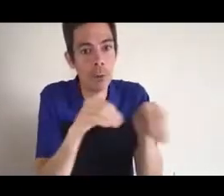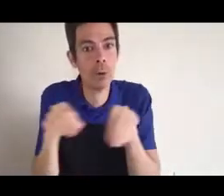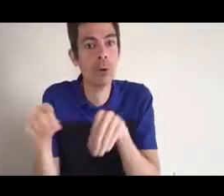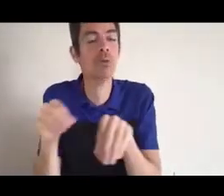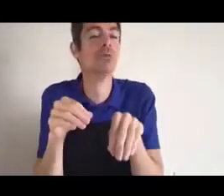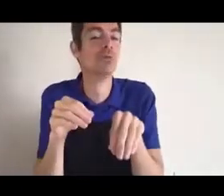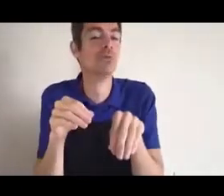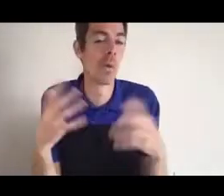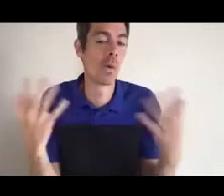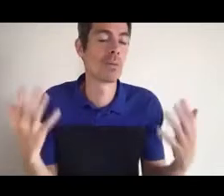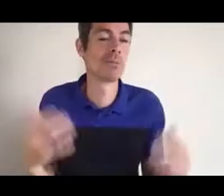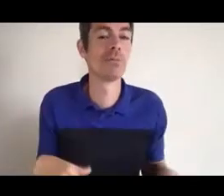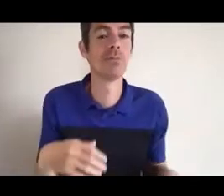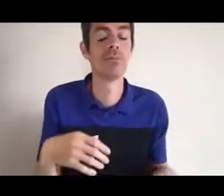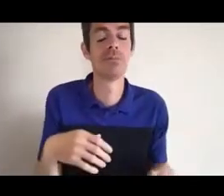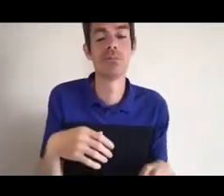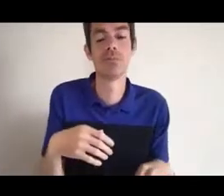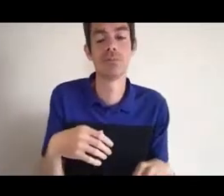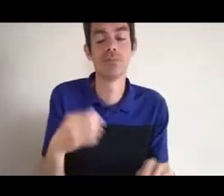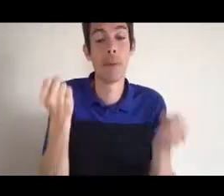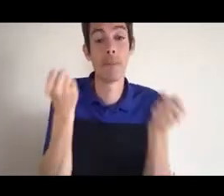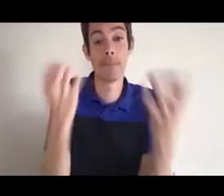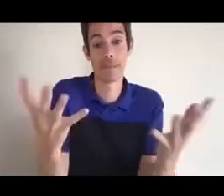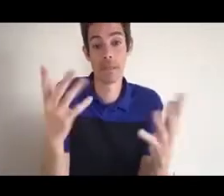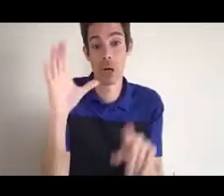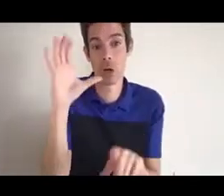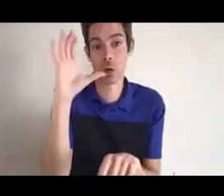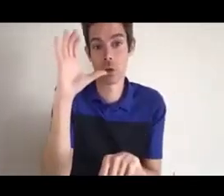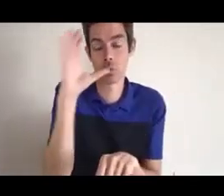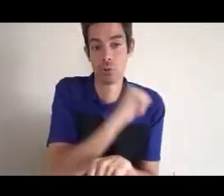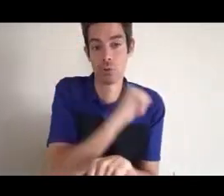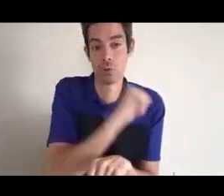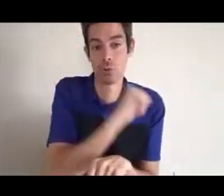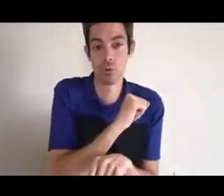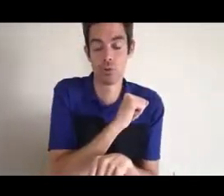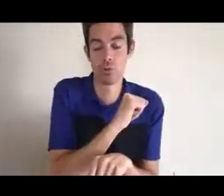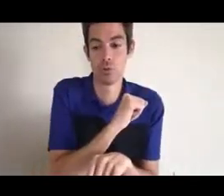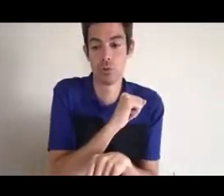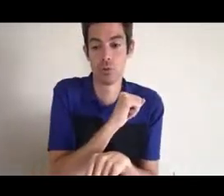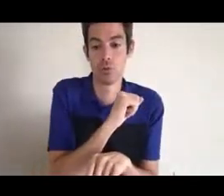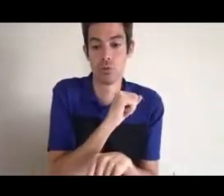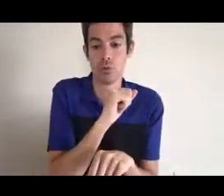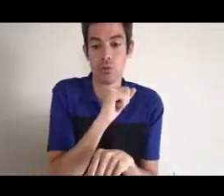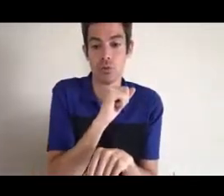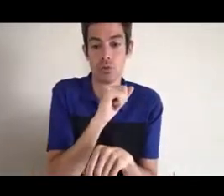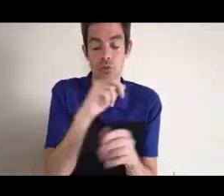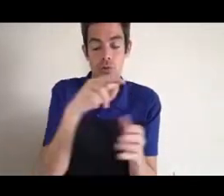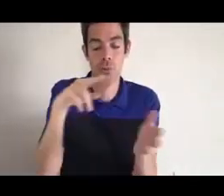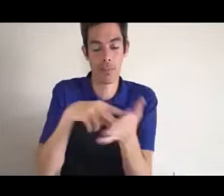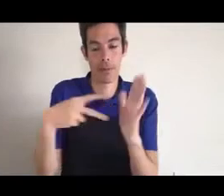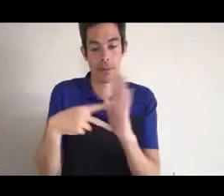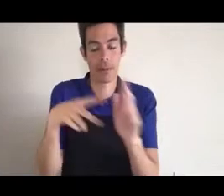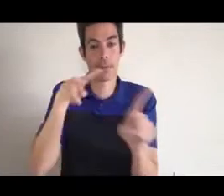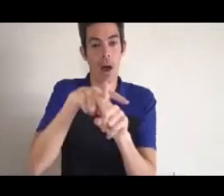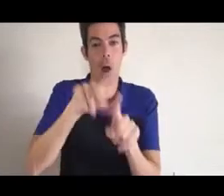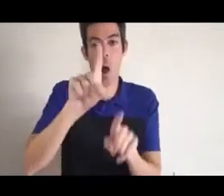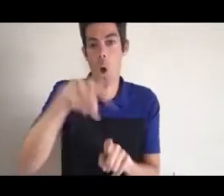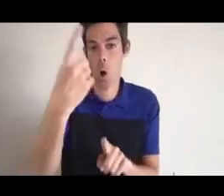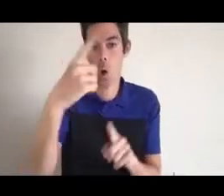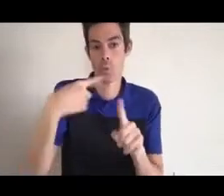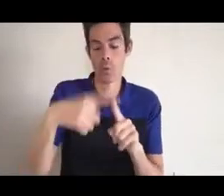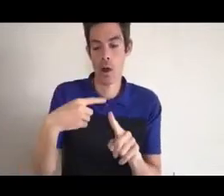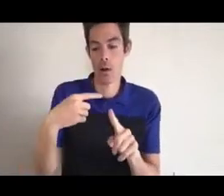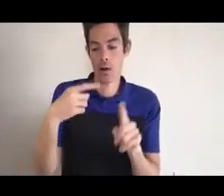ASL. And so we're watching how that reaction moves in which direction. So many people assume